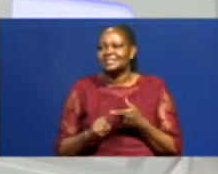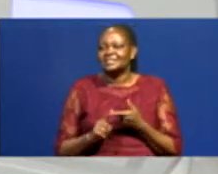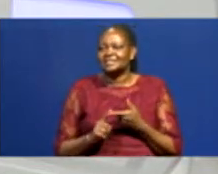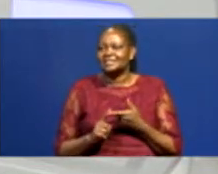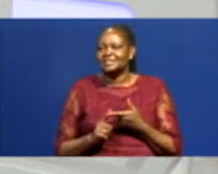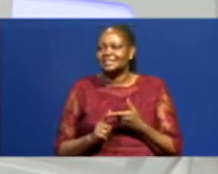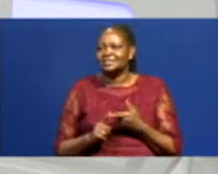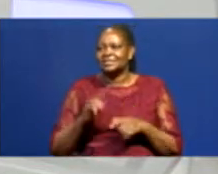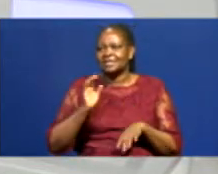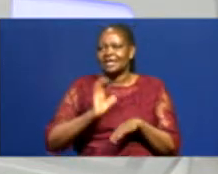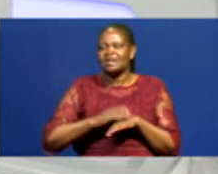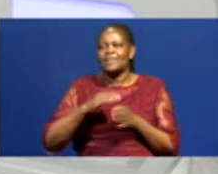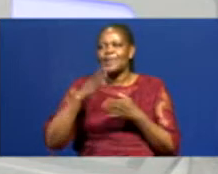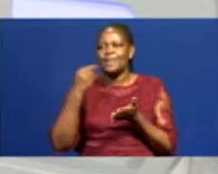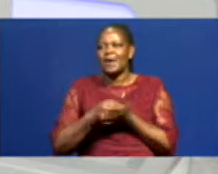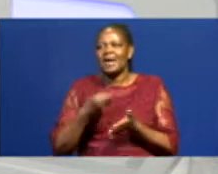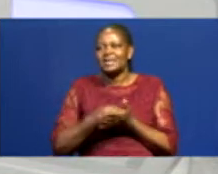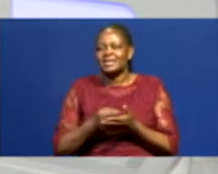You get more money.